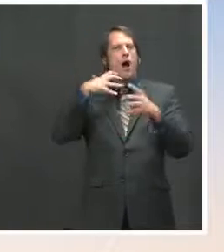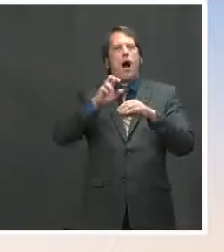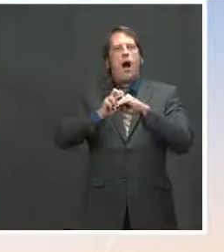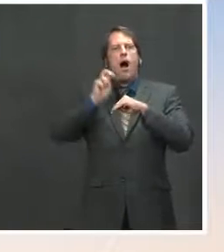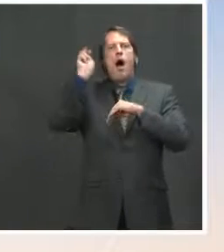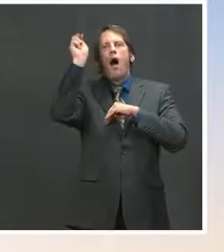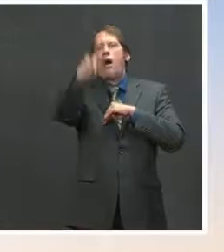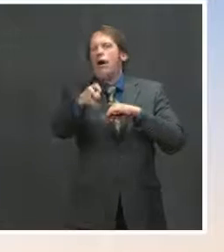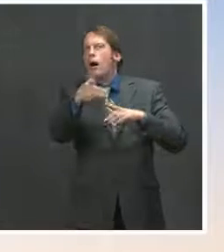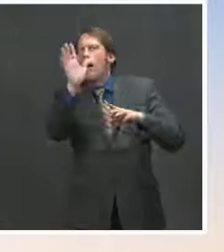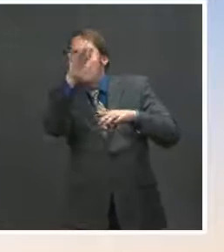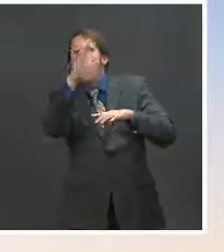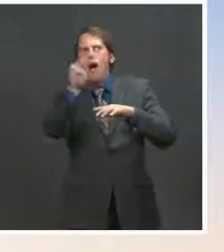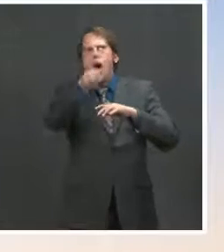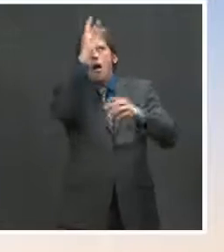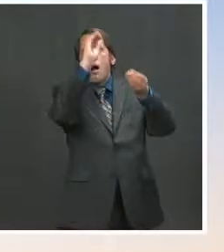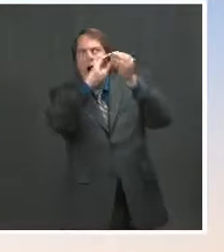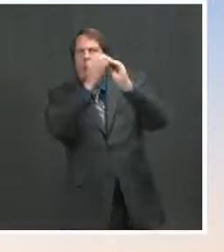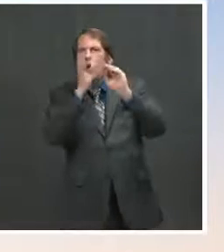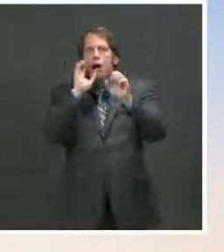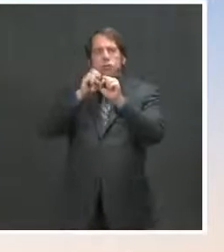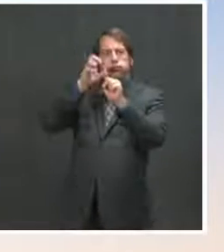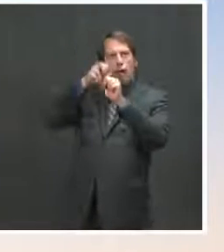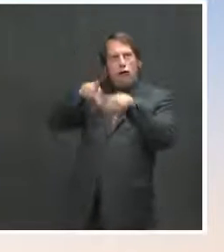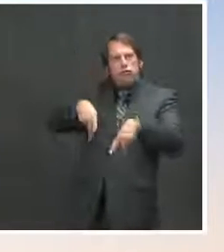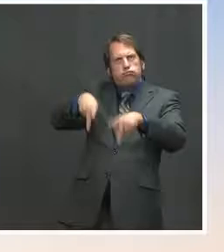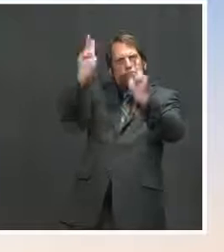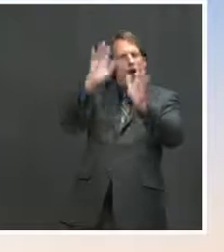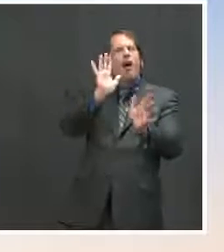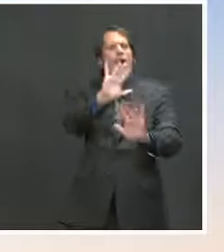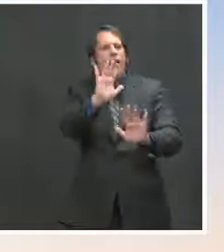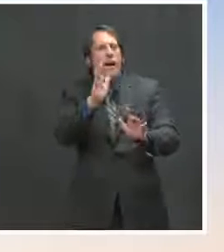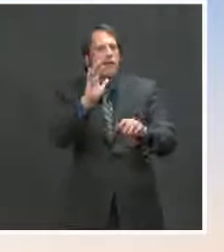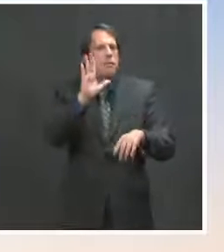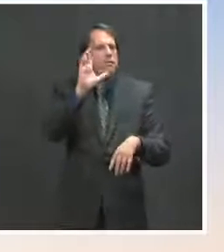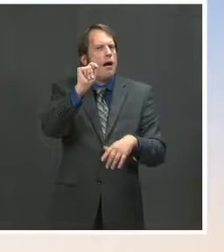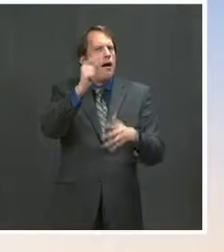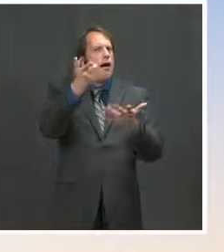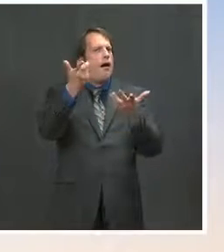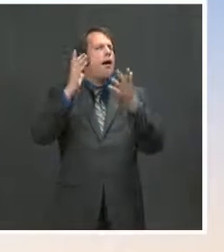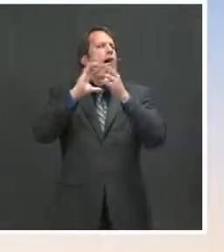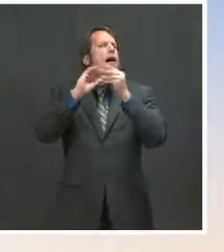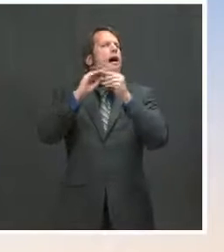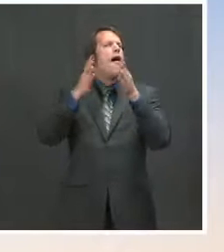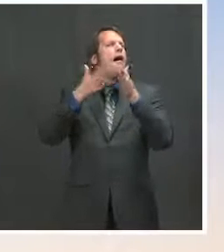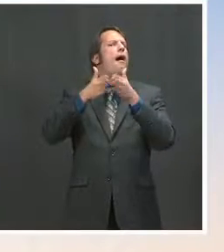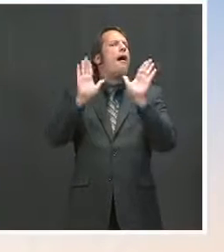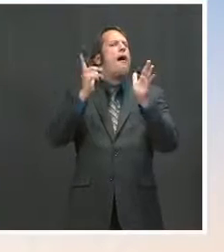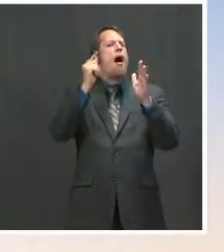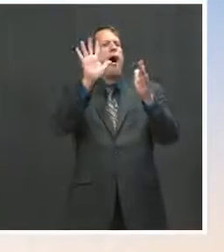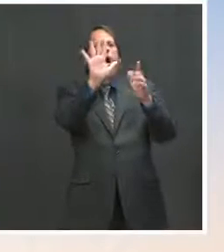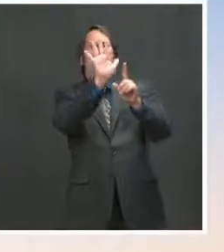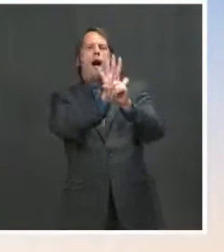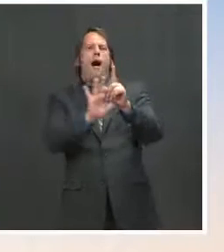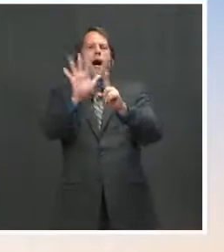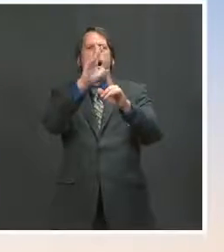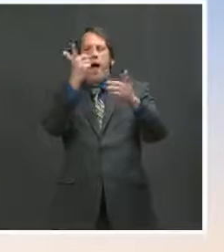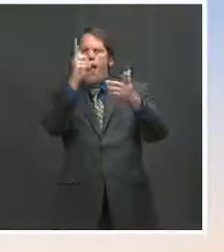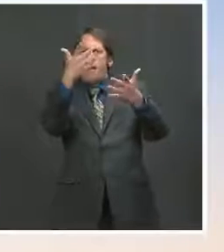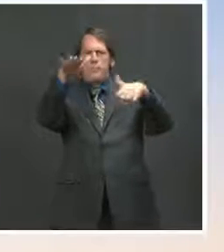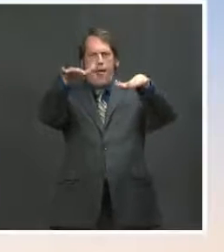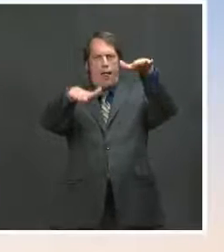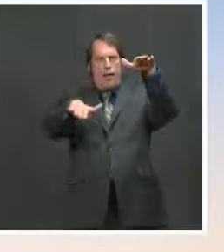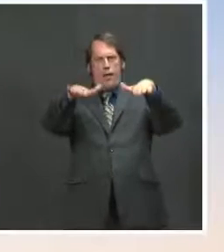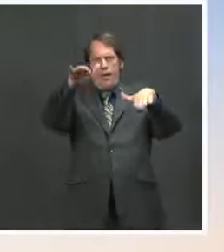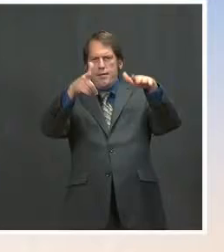thinking about striking the balance between a target that's aggressive and that will meet the needs of